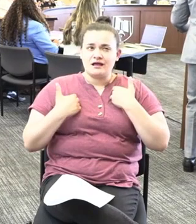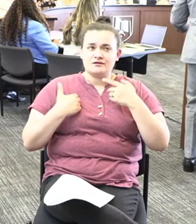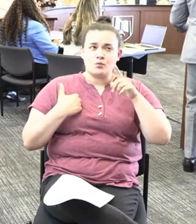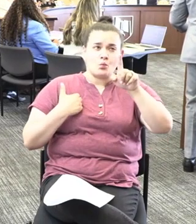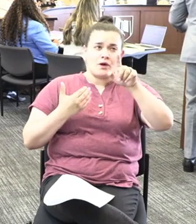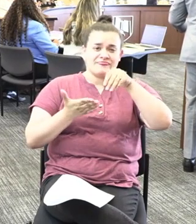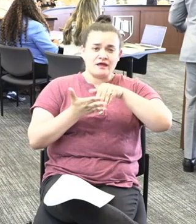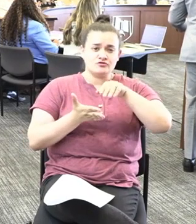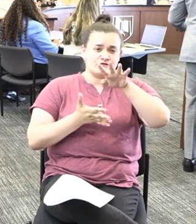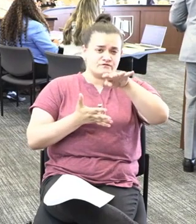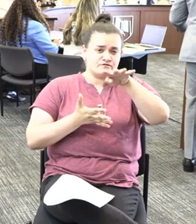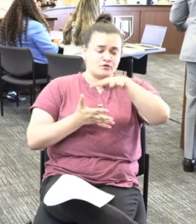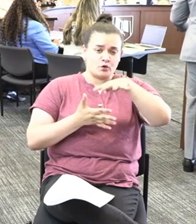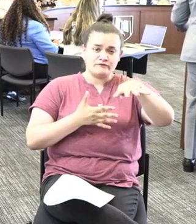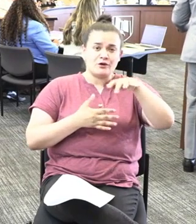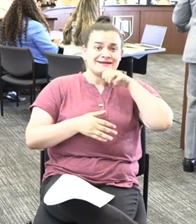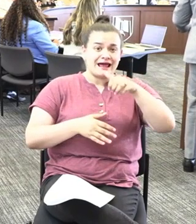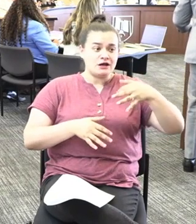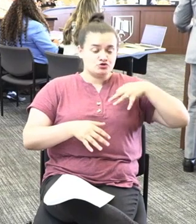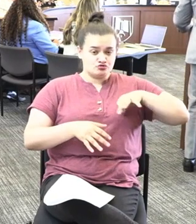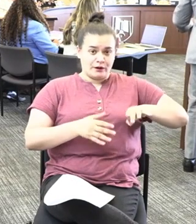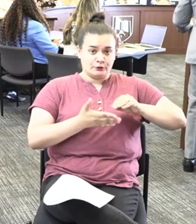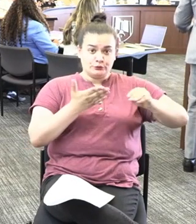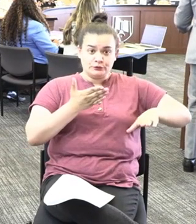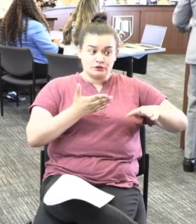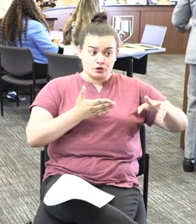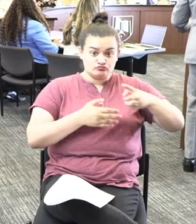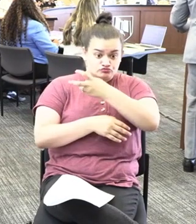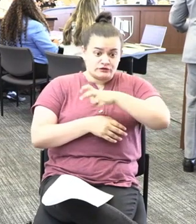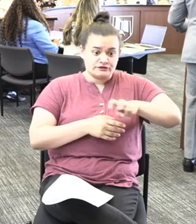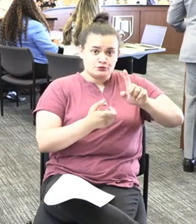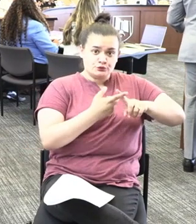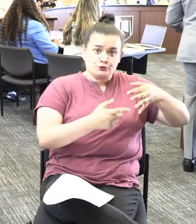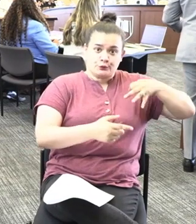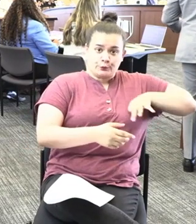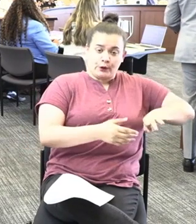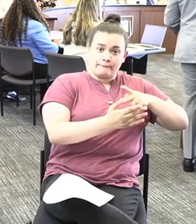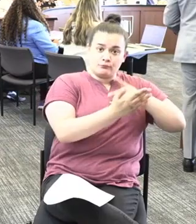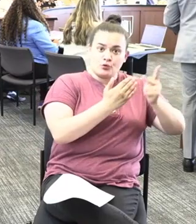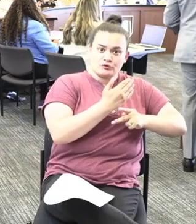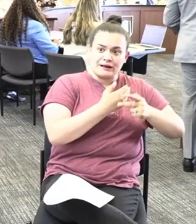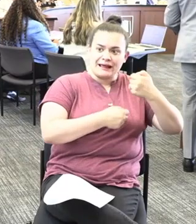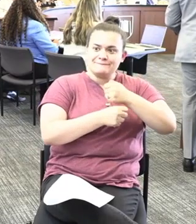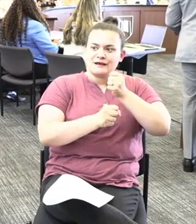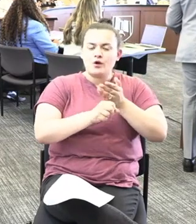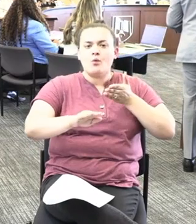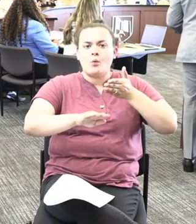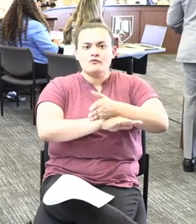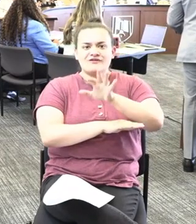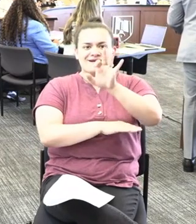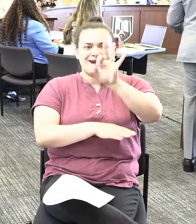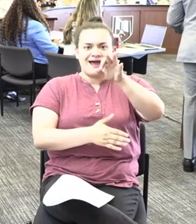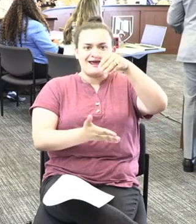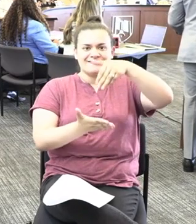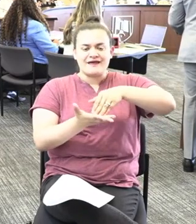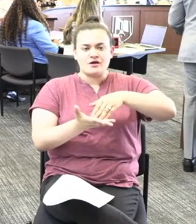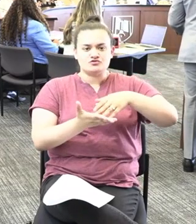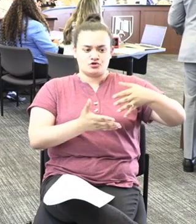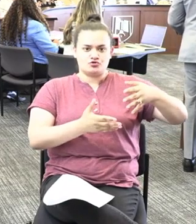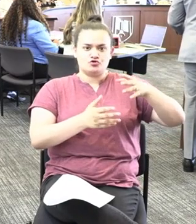1,144 non-credit students have transitioned to credit programs, generating over 9,000 credit